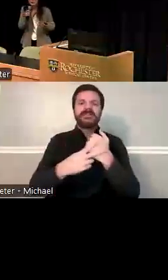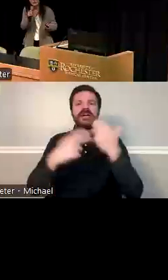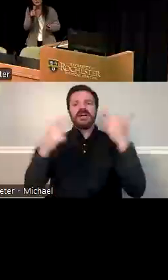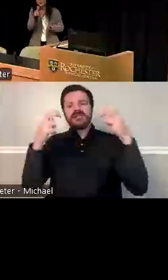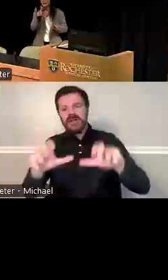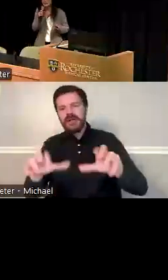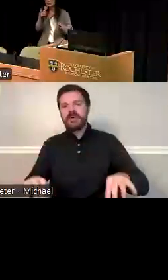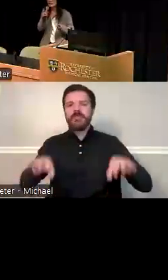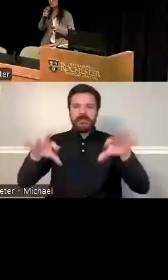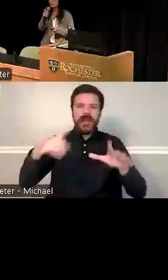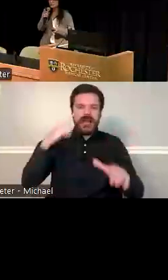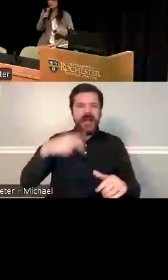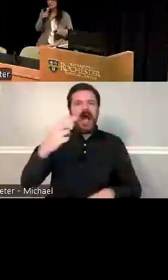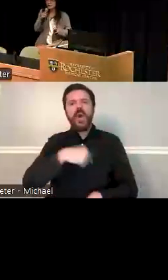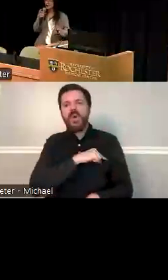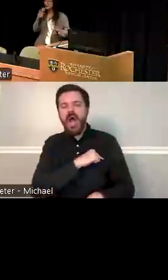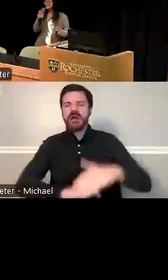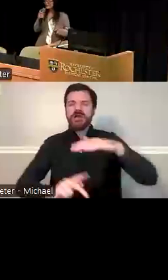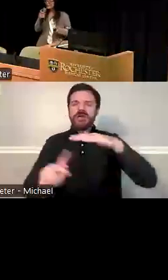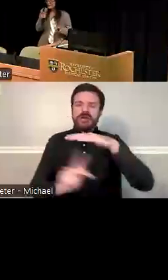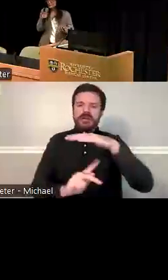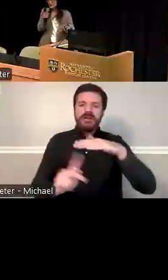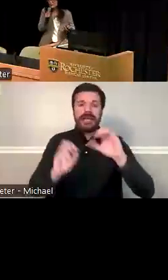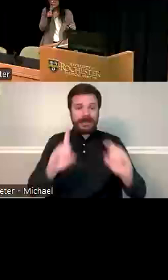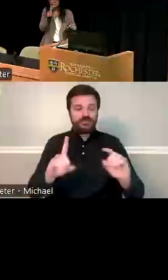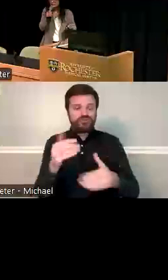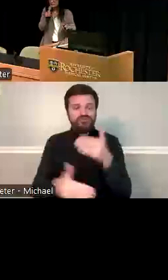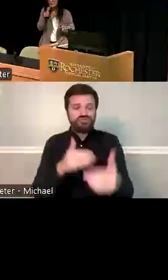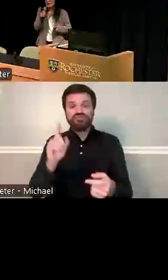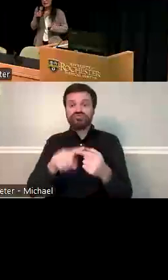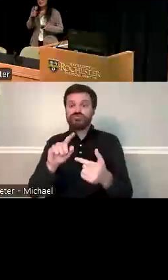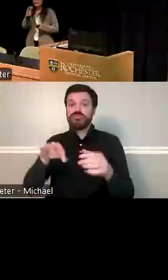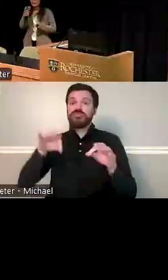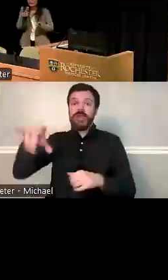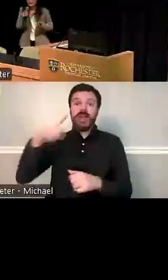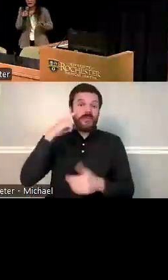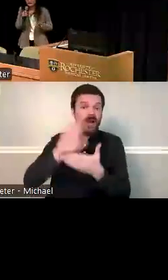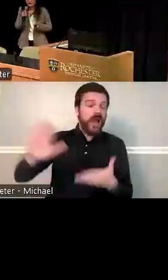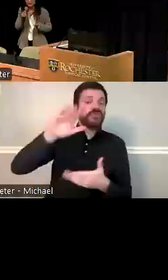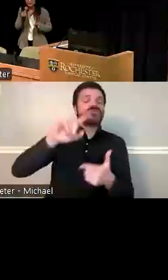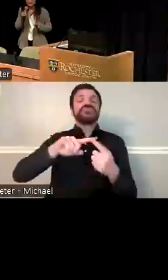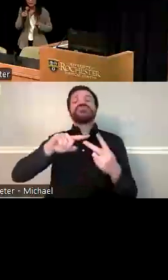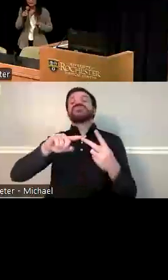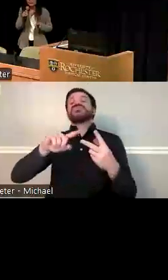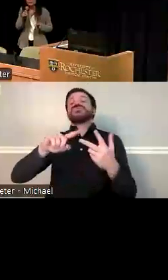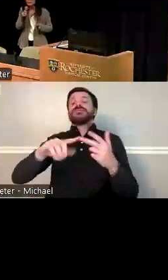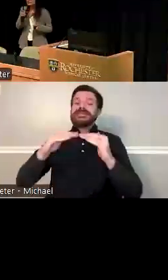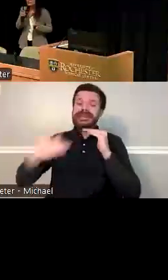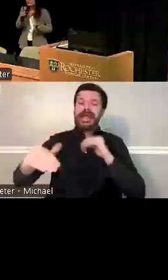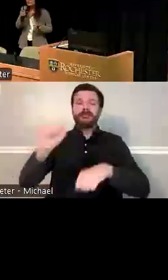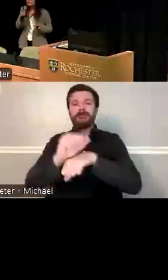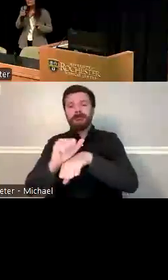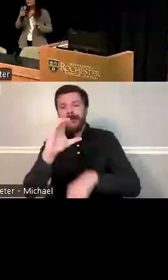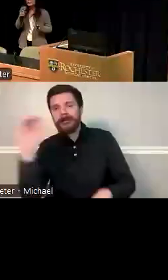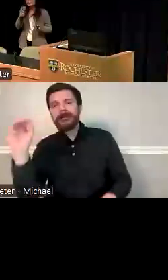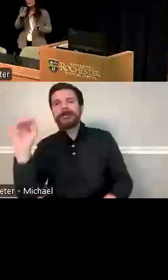quality preschool education up until college education, which is very expensive. And if you have a stable employer that